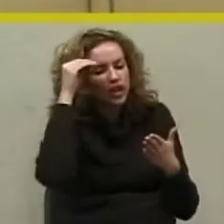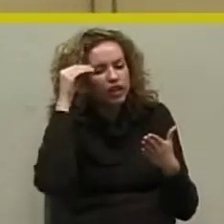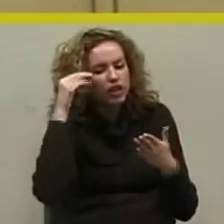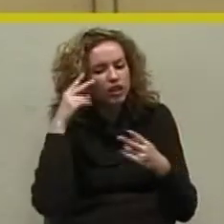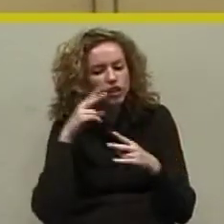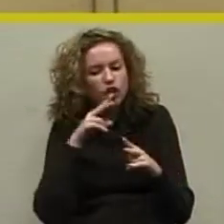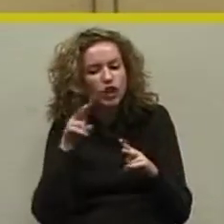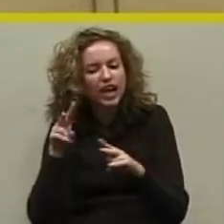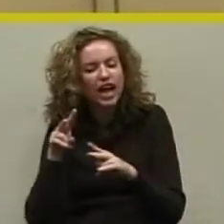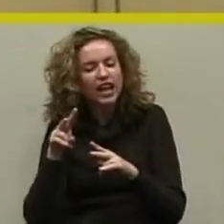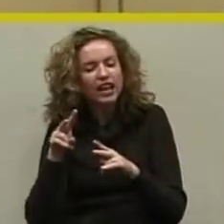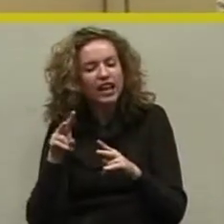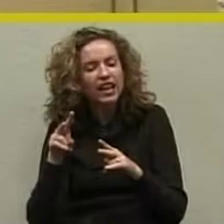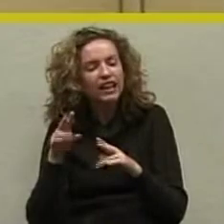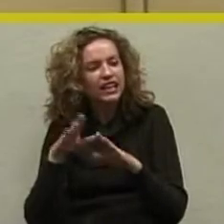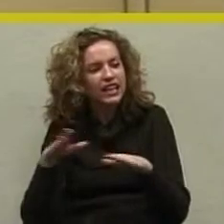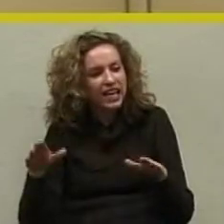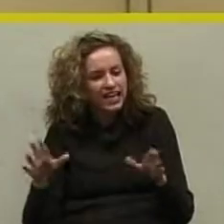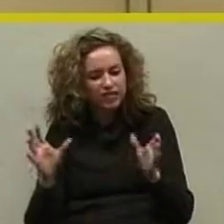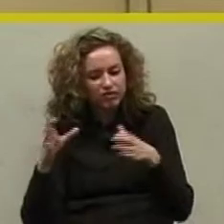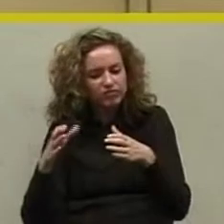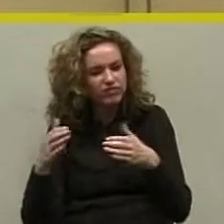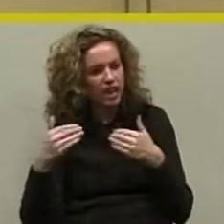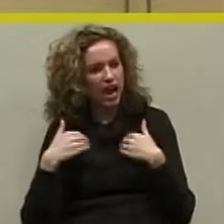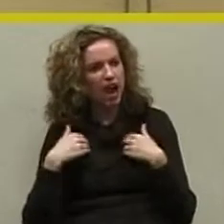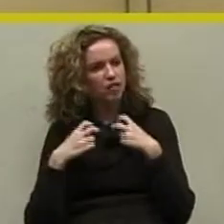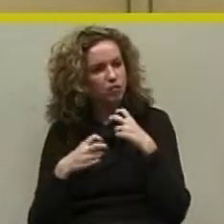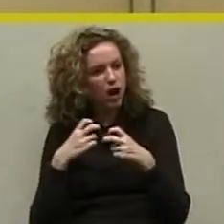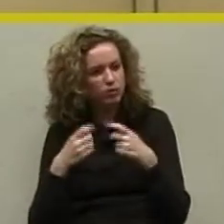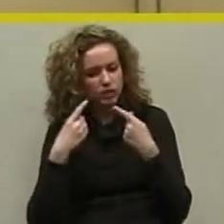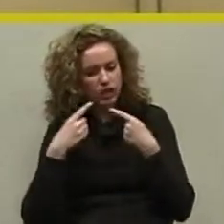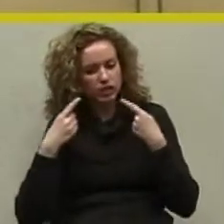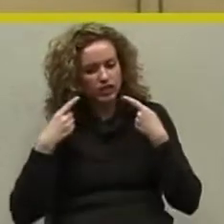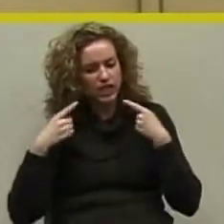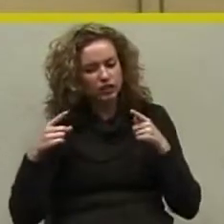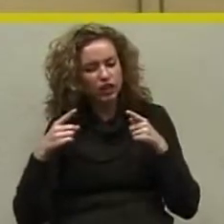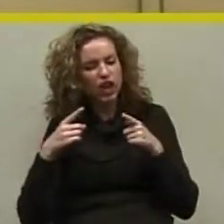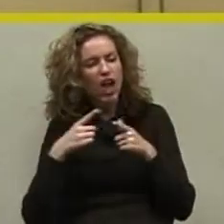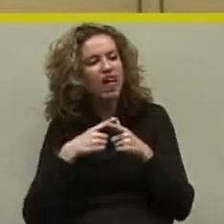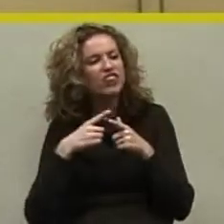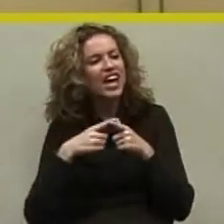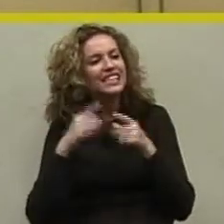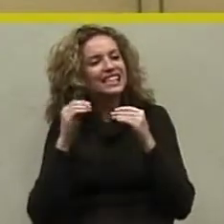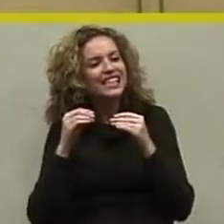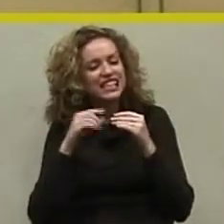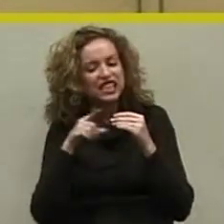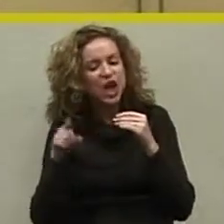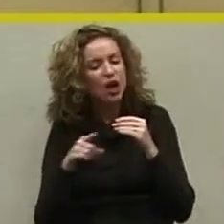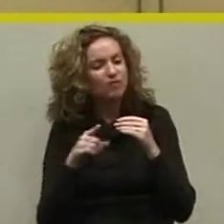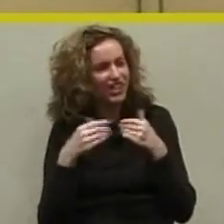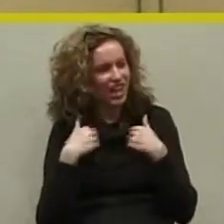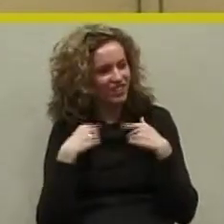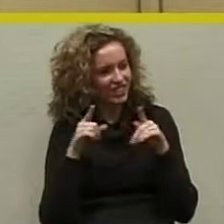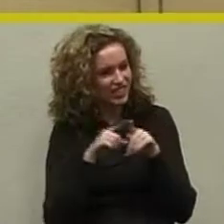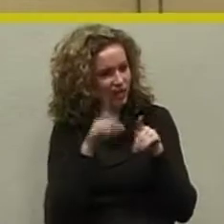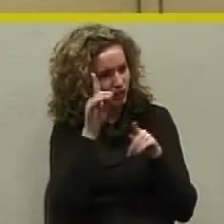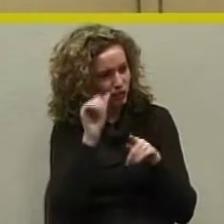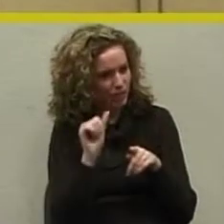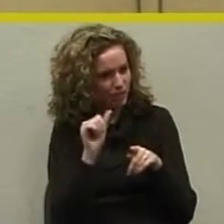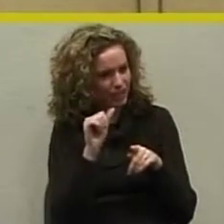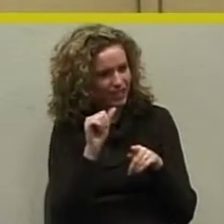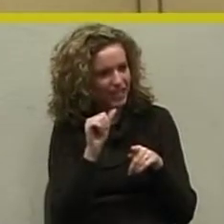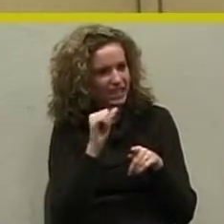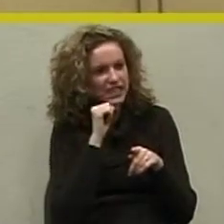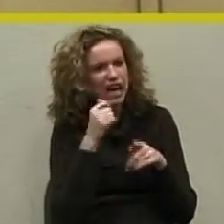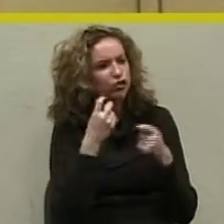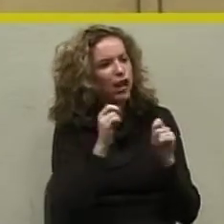have these problems, that are successful, and let's identify those skills and teach those to other kids who have that same disability. Because in some